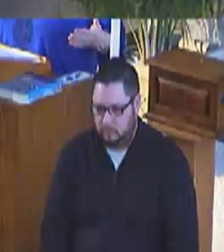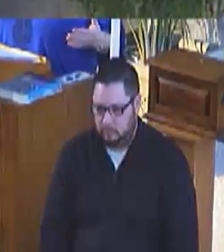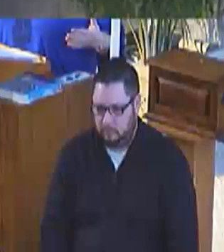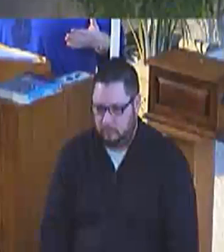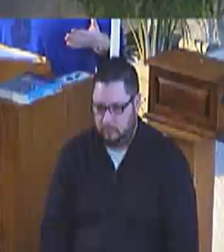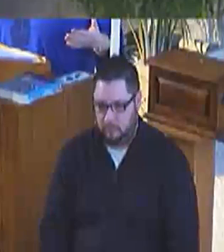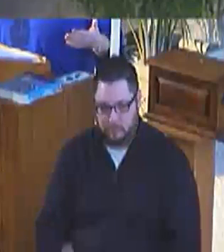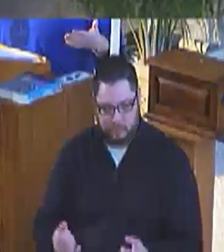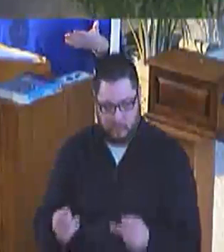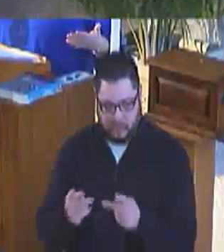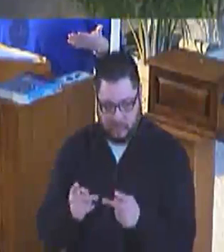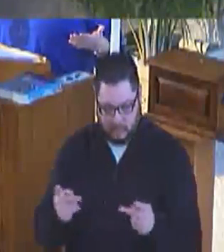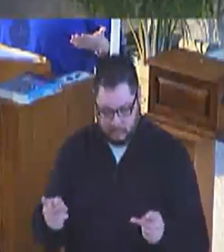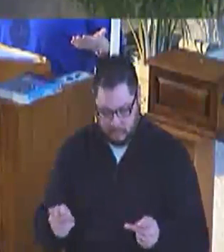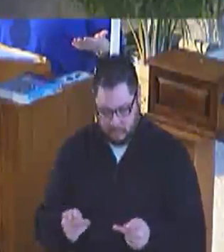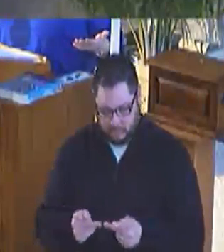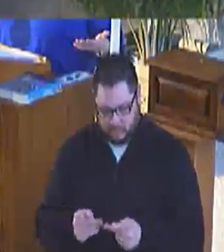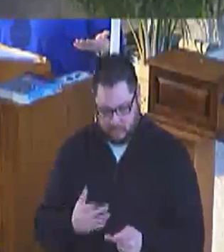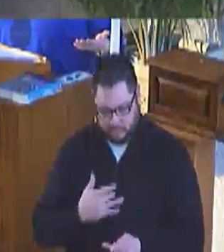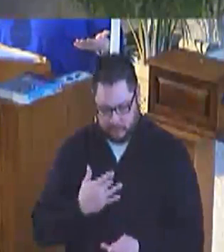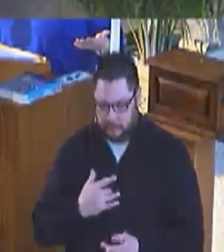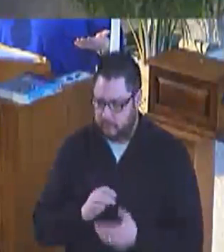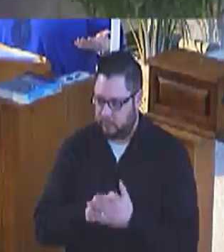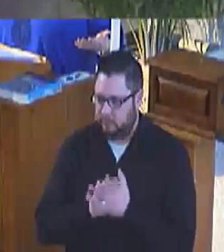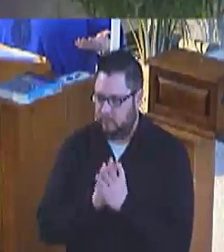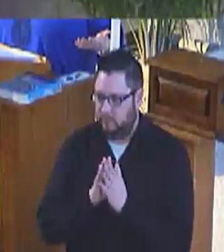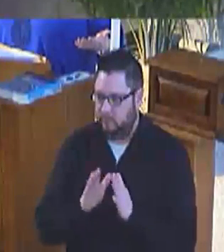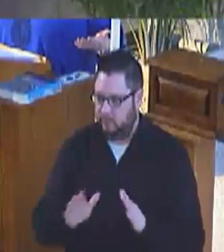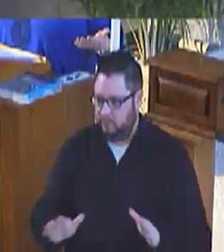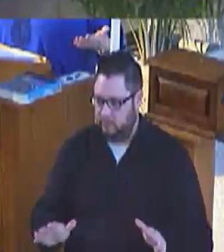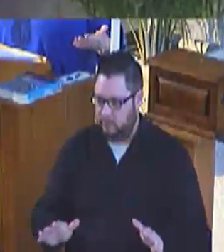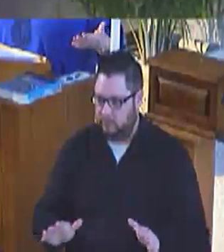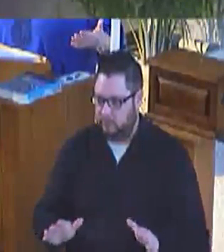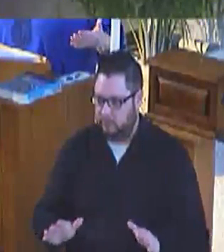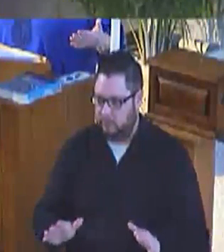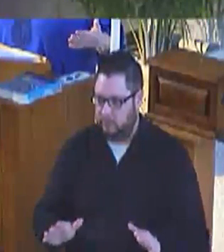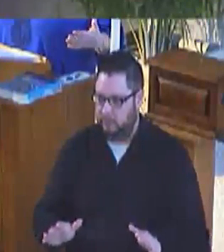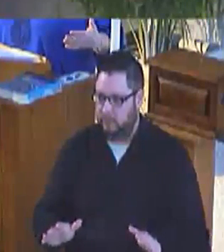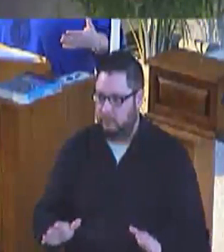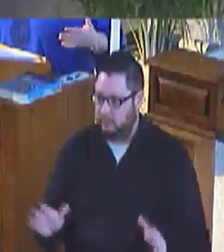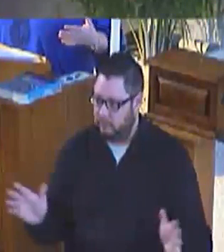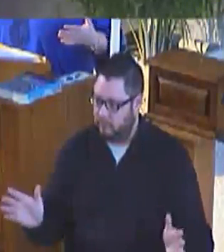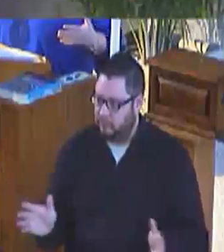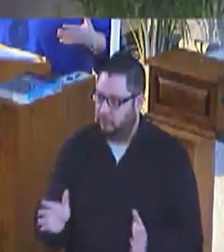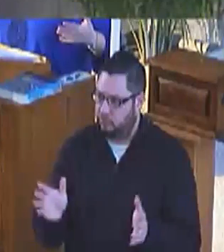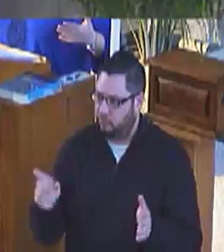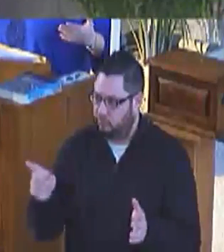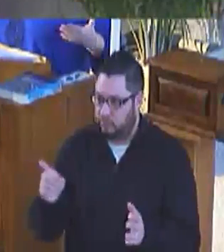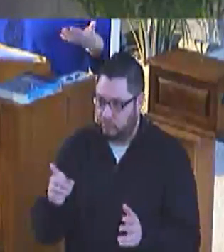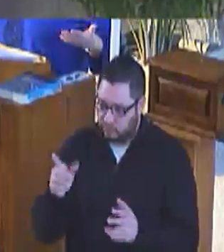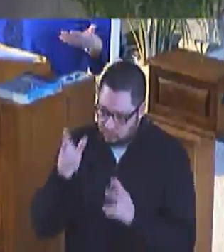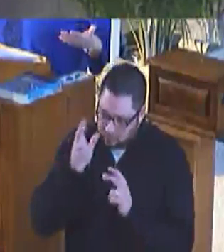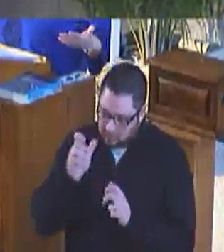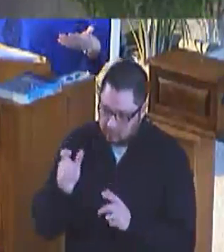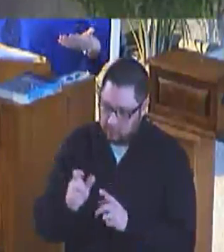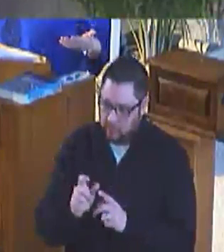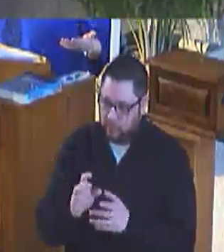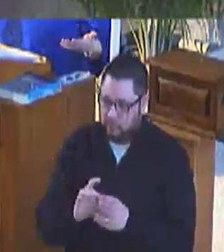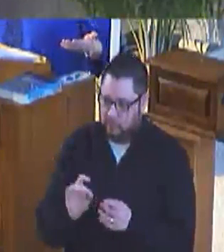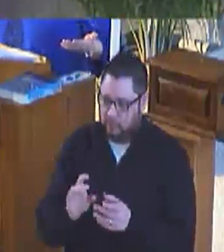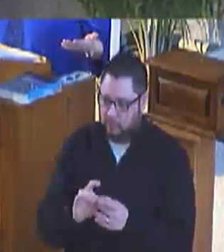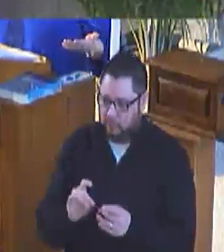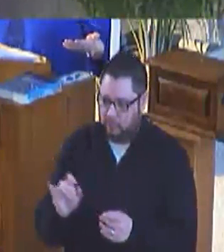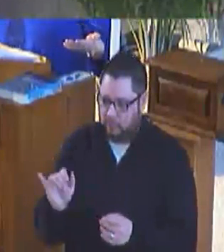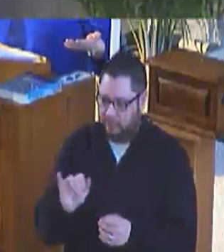And in this place of peace, I invite you to hear these words as the words